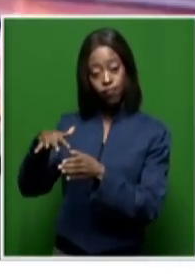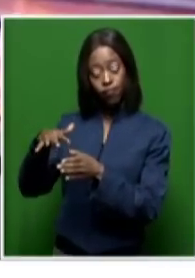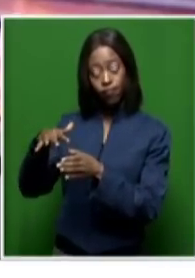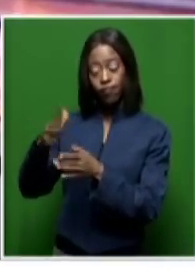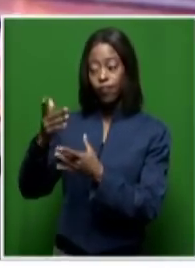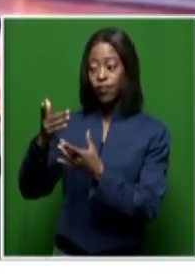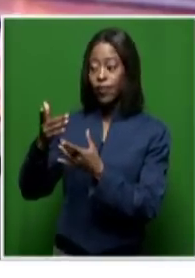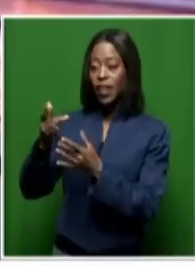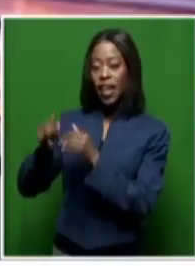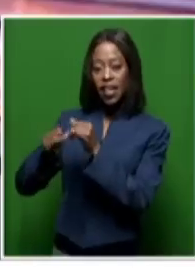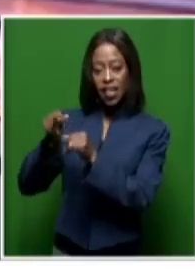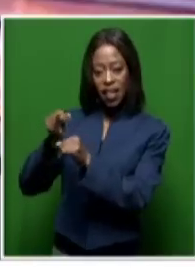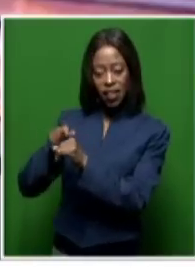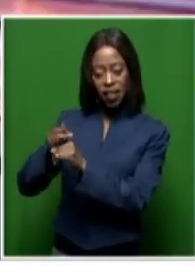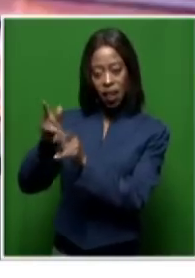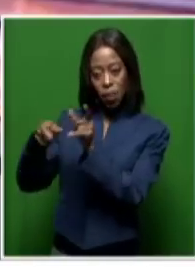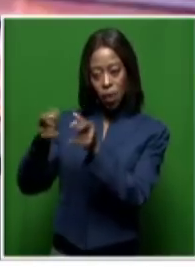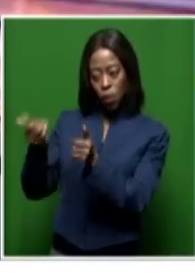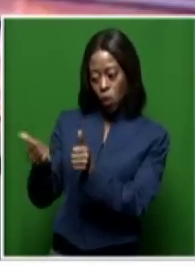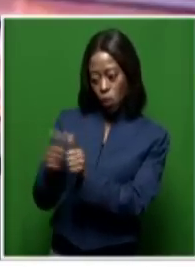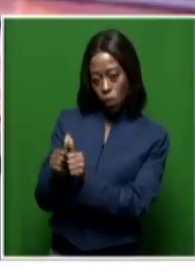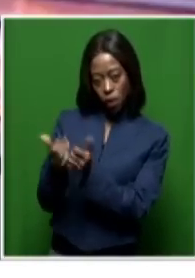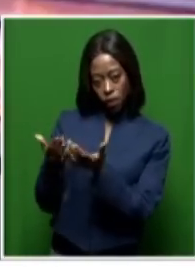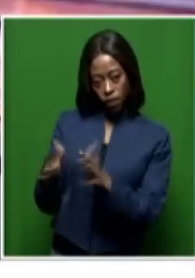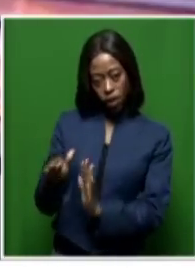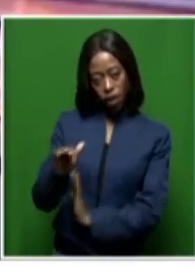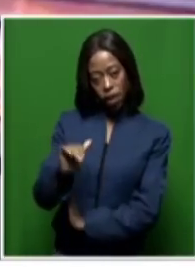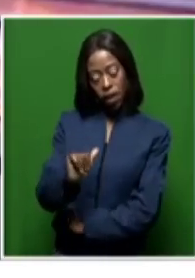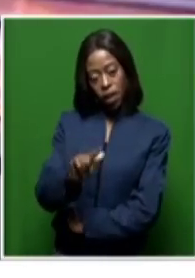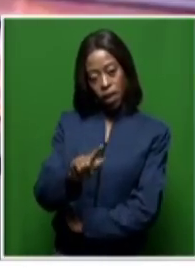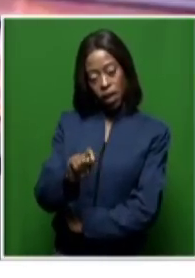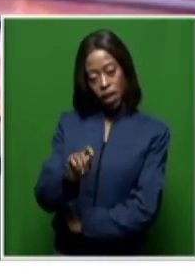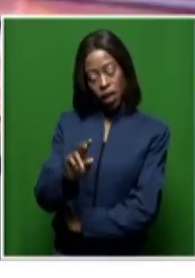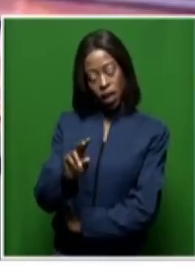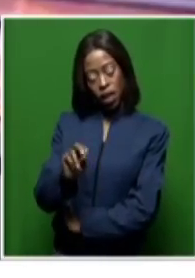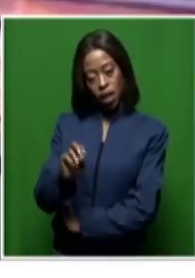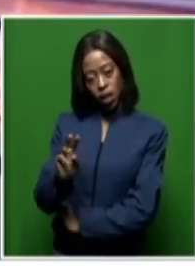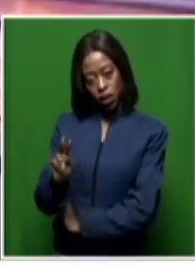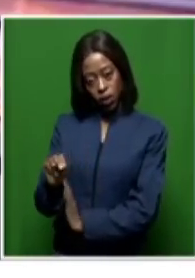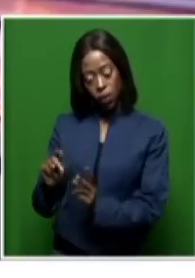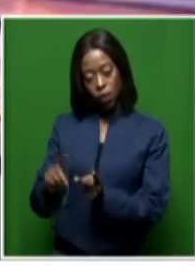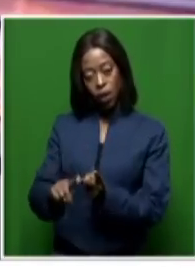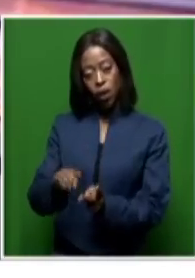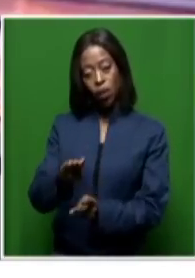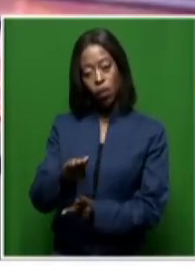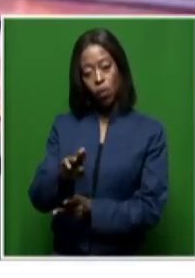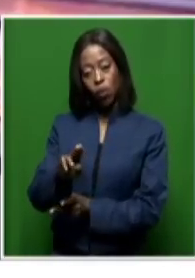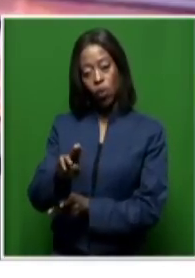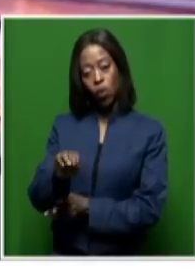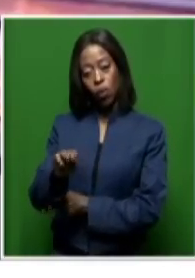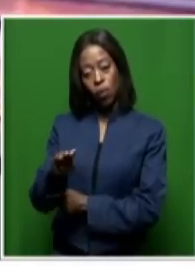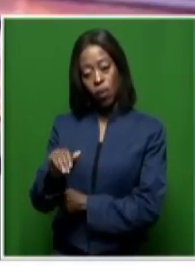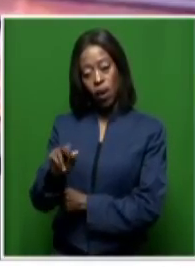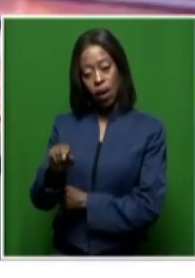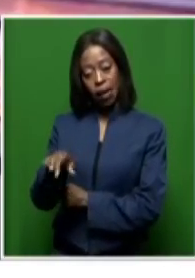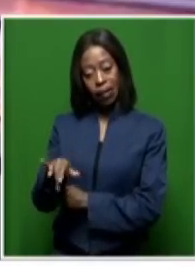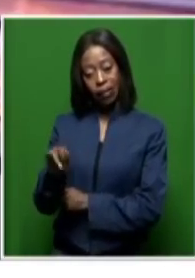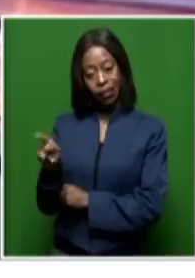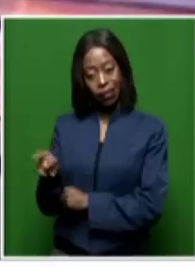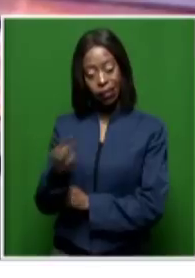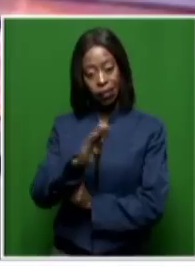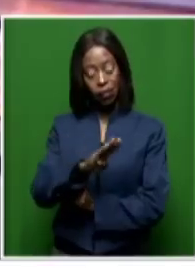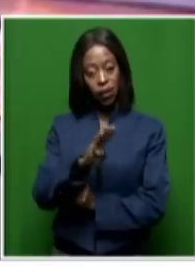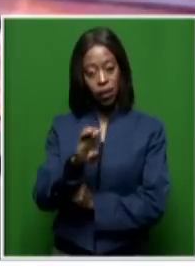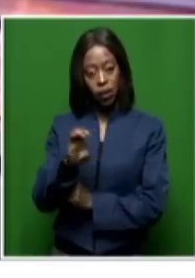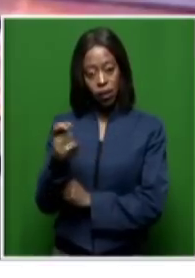equity partner, Alstom, and Ubumbano, which is a PE partner. This consortium